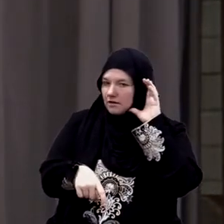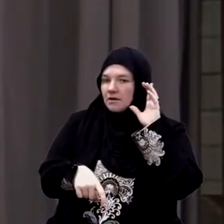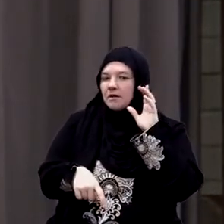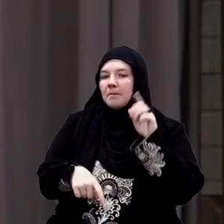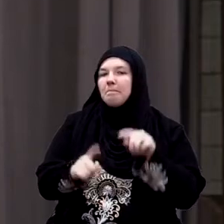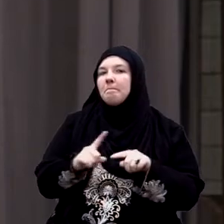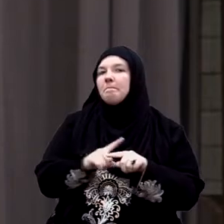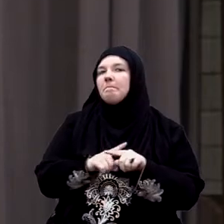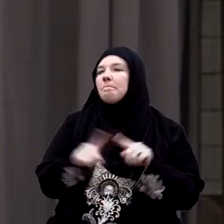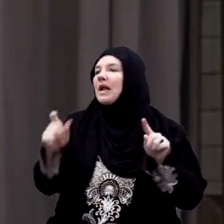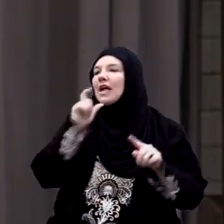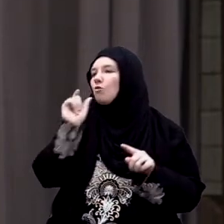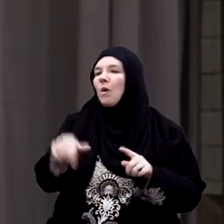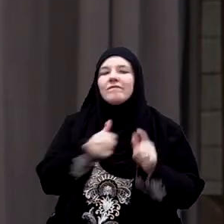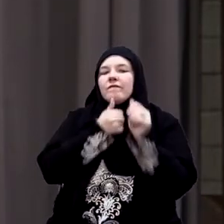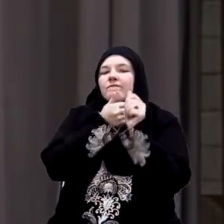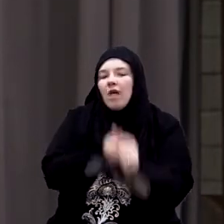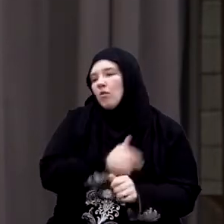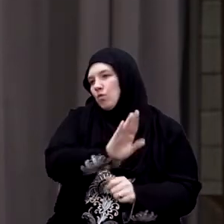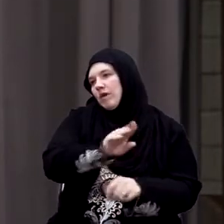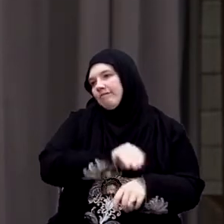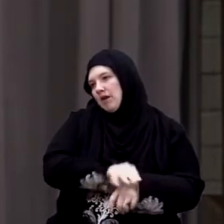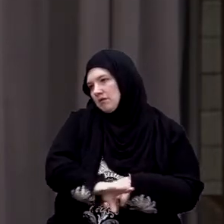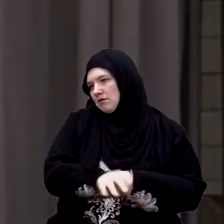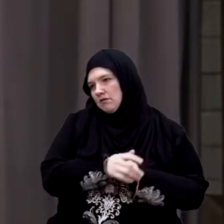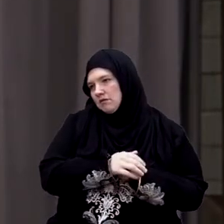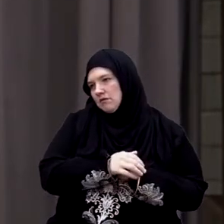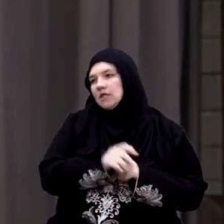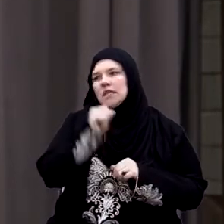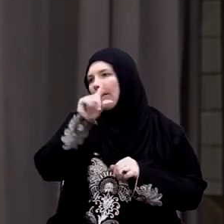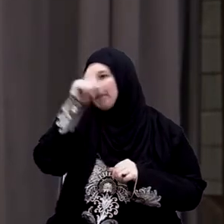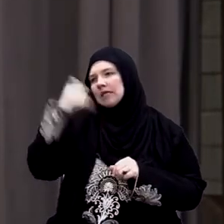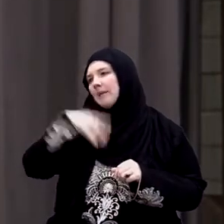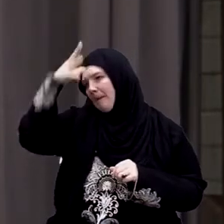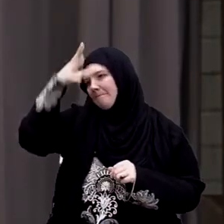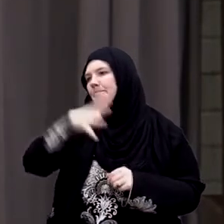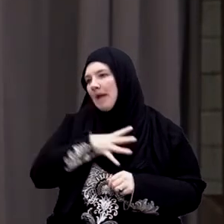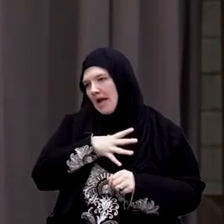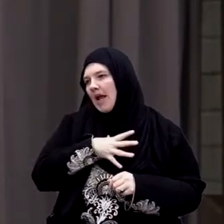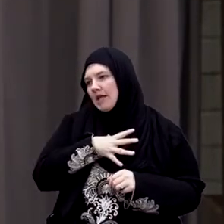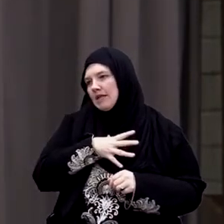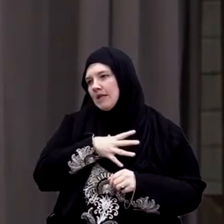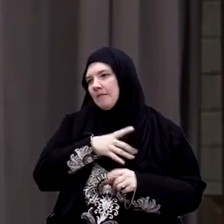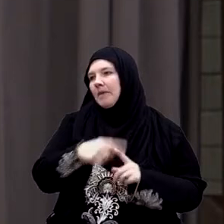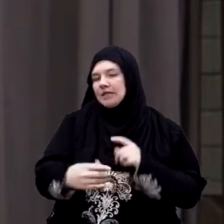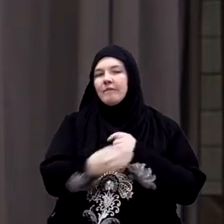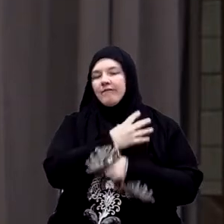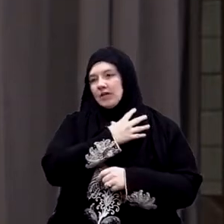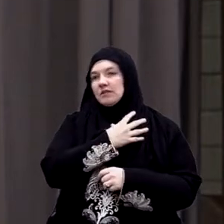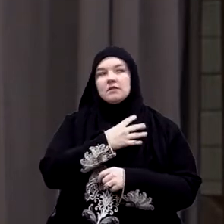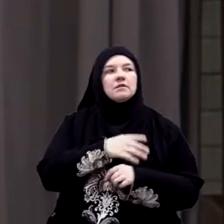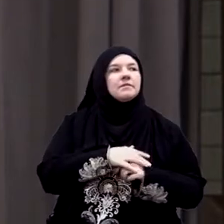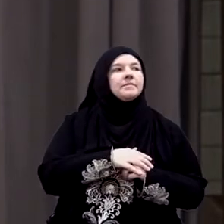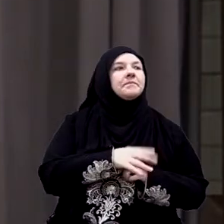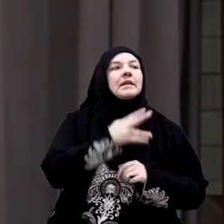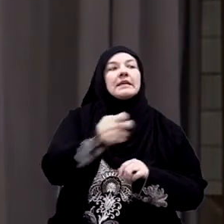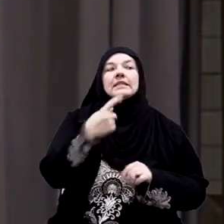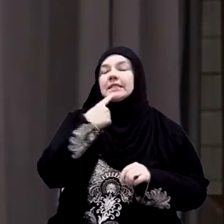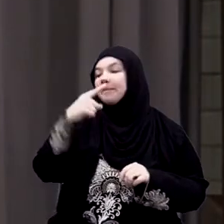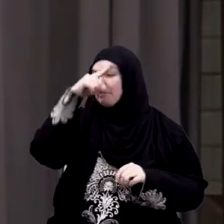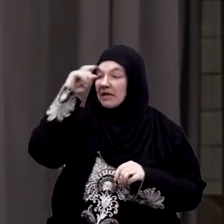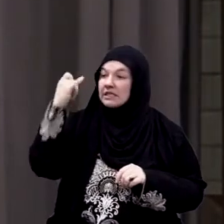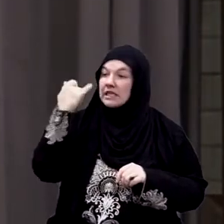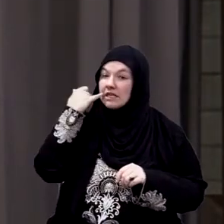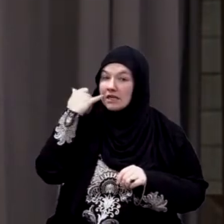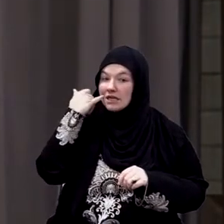compulsory on me to follow it. Not because I am imam, no, because I am advised. He says, because if